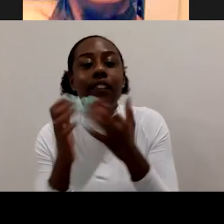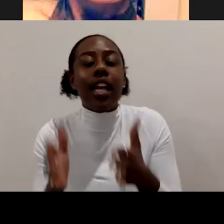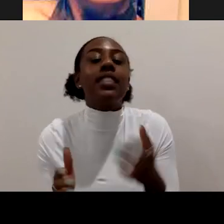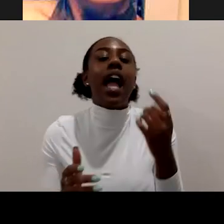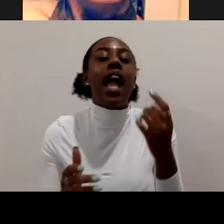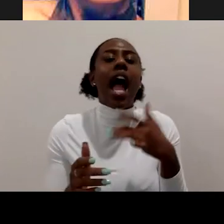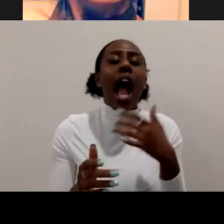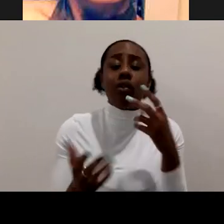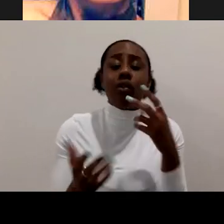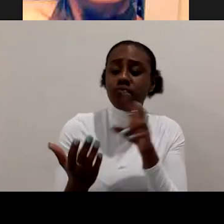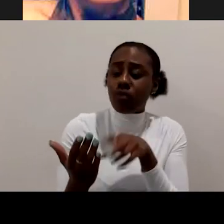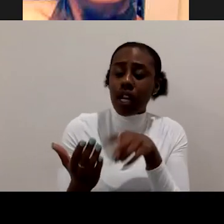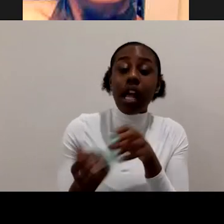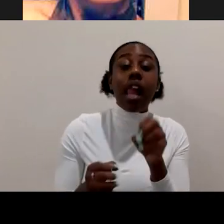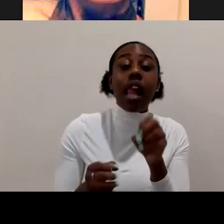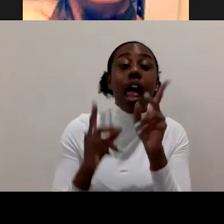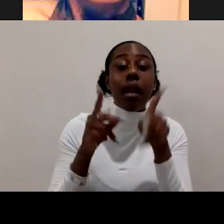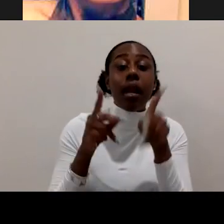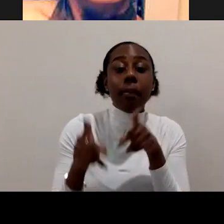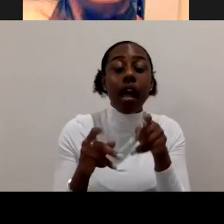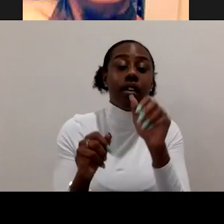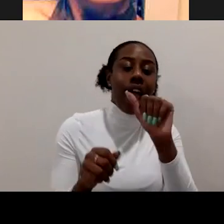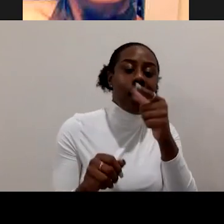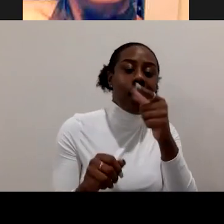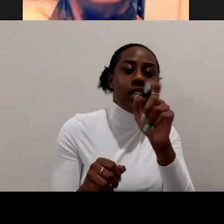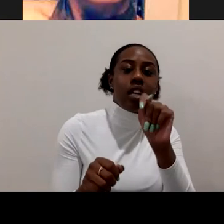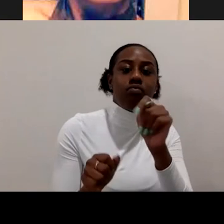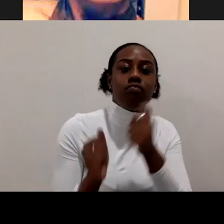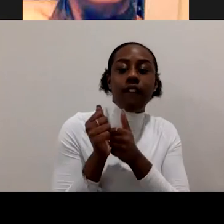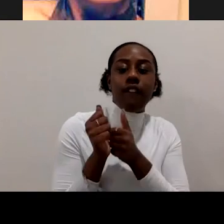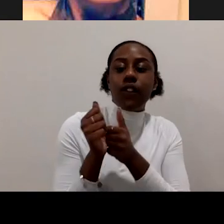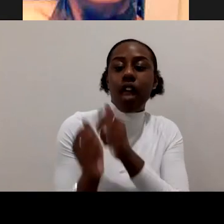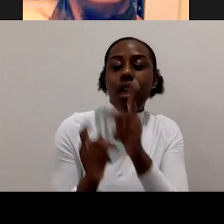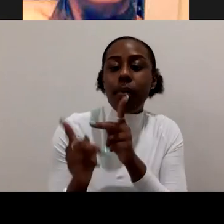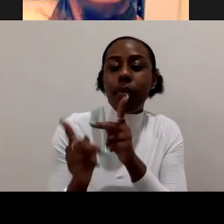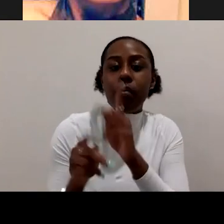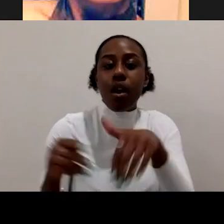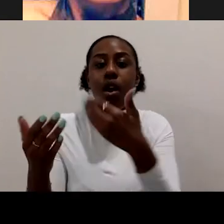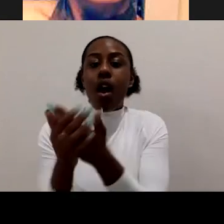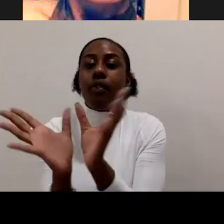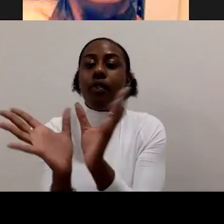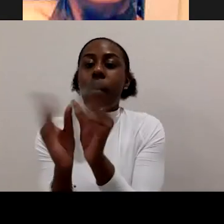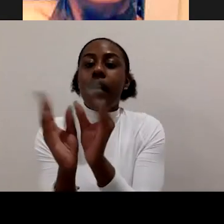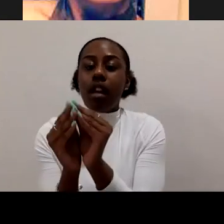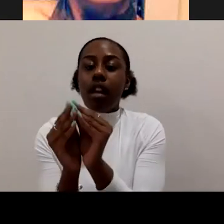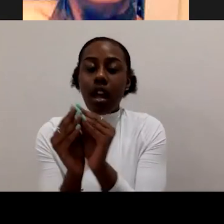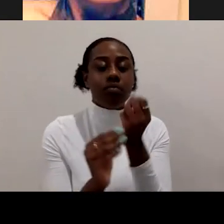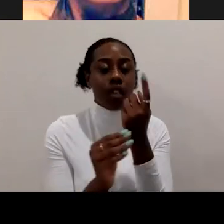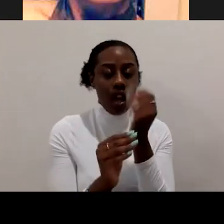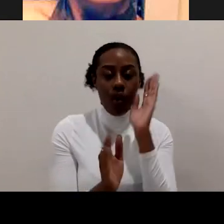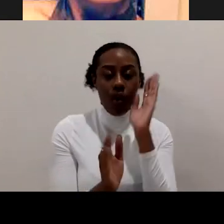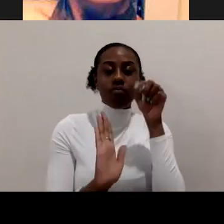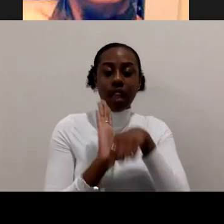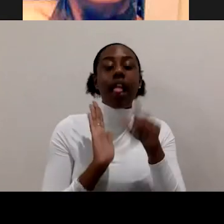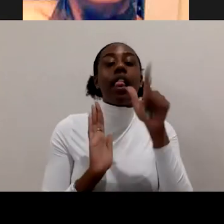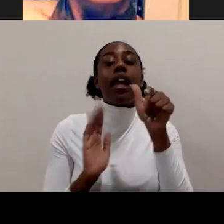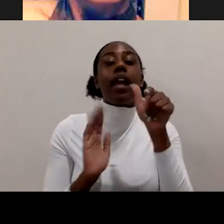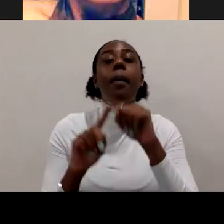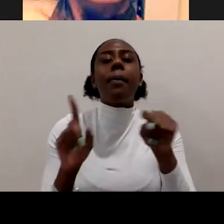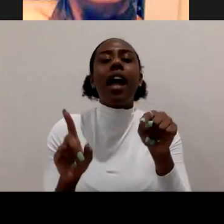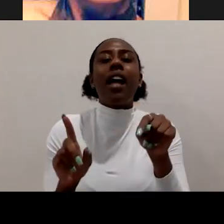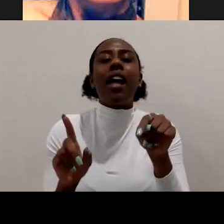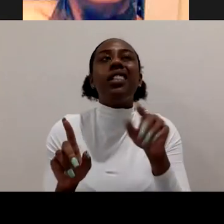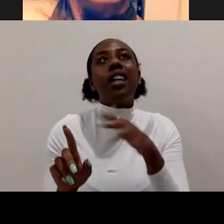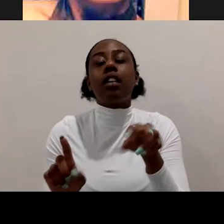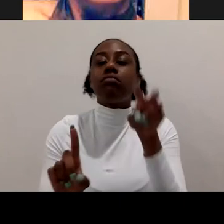follow people to their meetings. And we'll get into this a little bit more later, but sort of like the monitoring